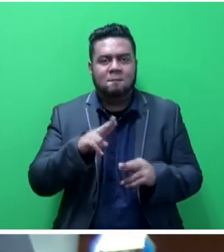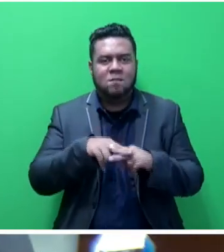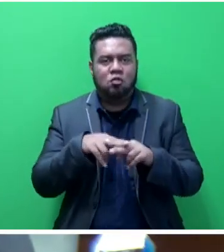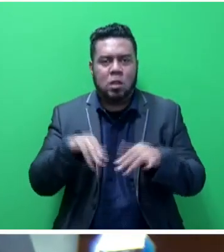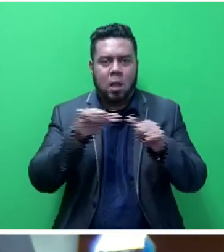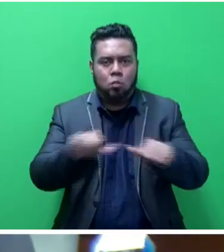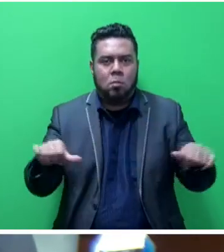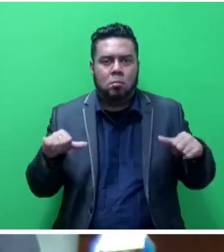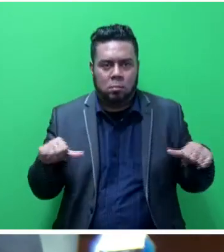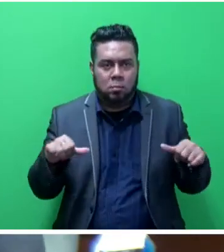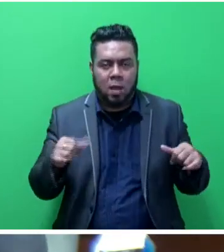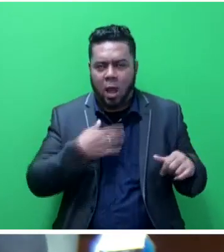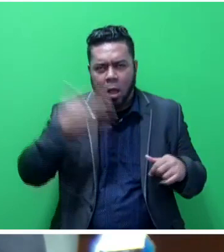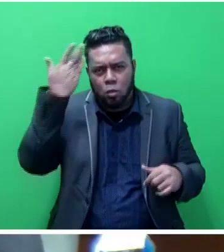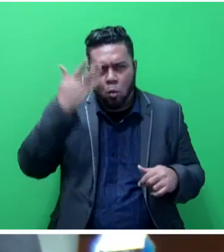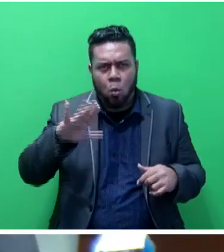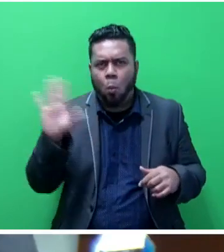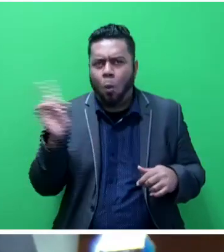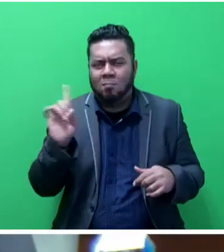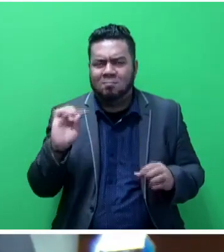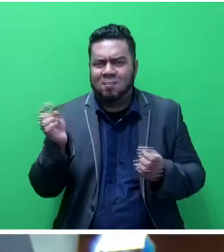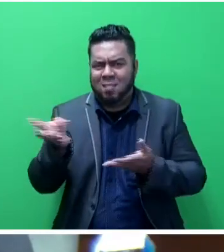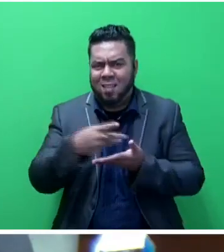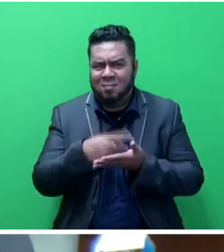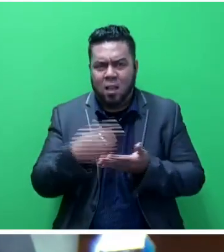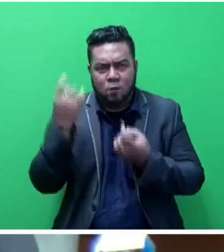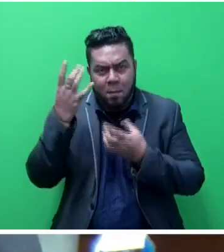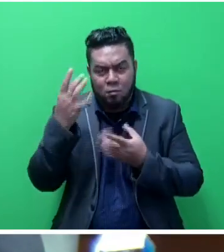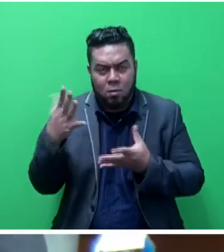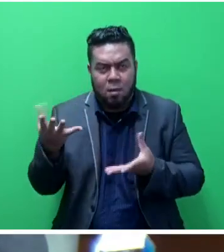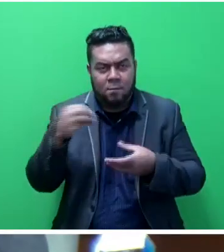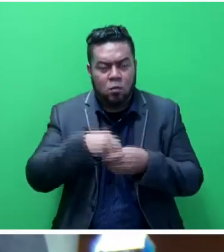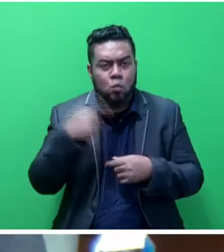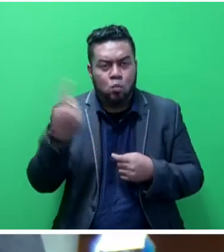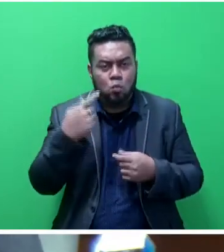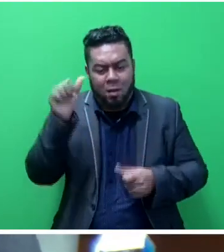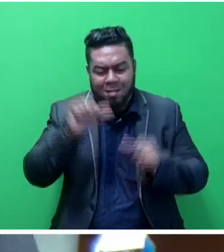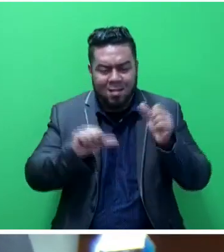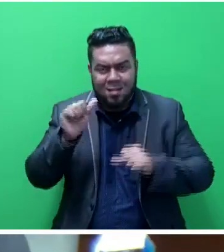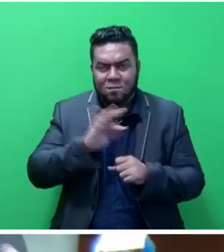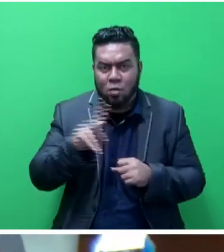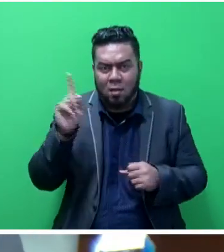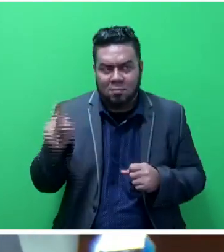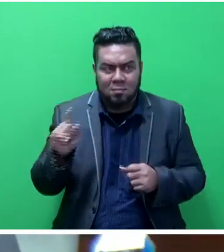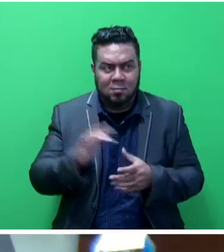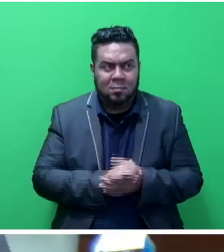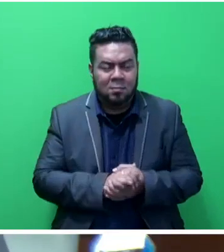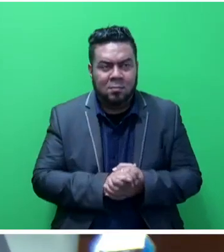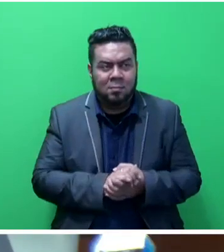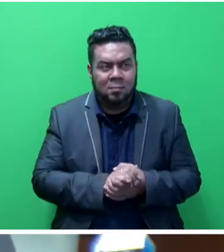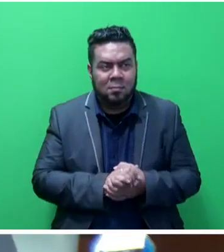sector. I don't know what data they are referring to or who does the analysis for them. Mr.